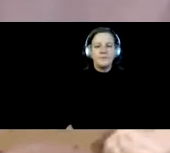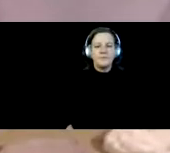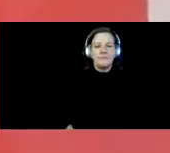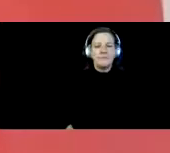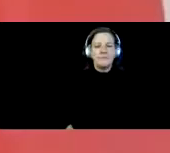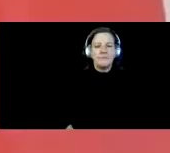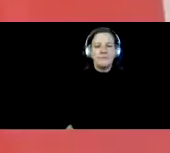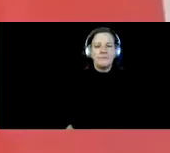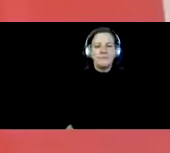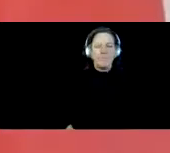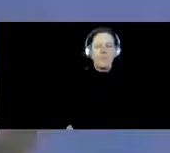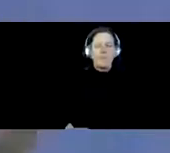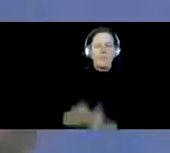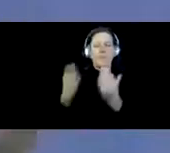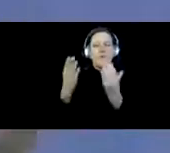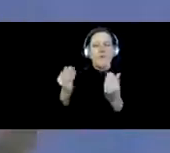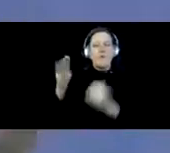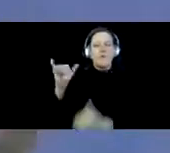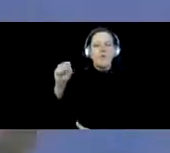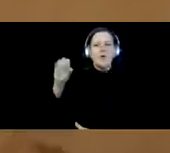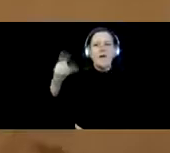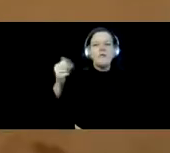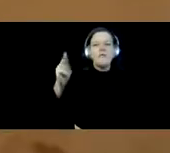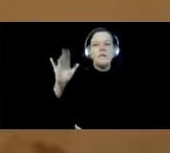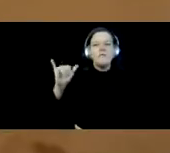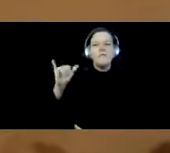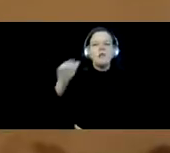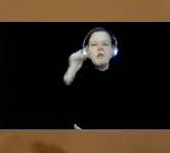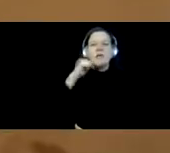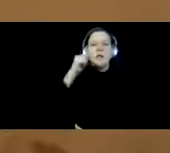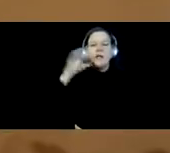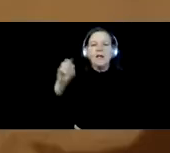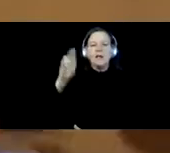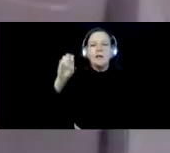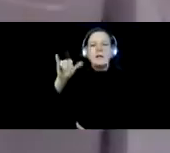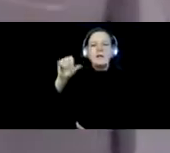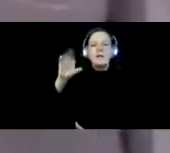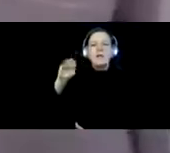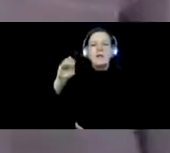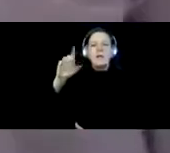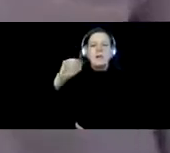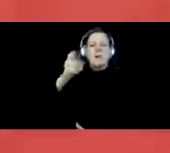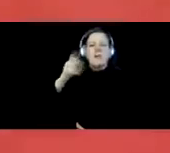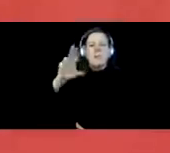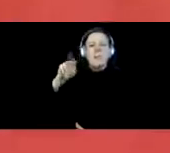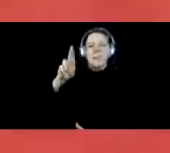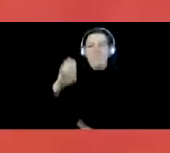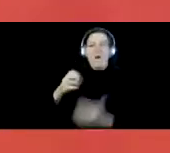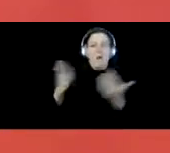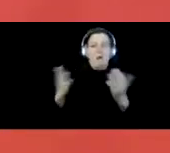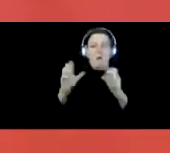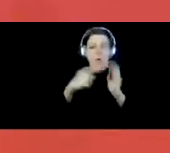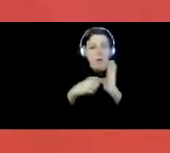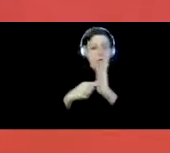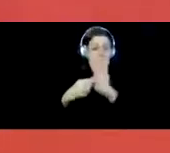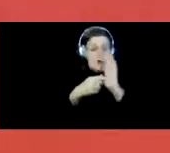Soft Surrealism. misogyny. The everyday surrealism of The thrown away texture is here objects. right in front of me, but can I convey it to you? How does design What can you do fail? with no time